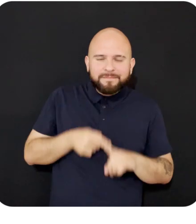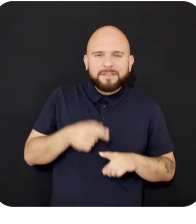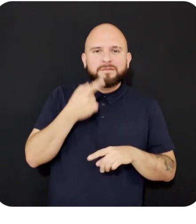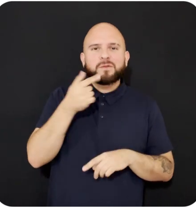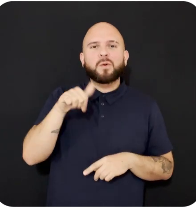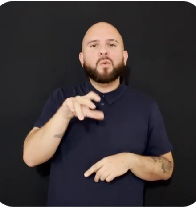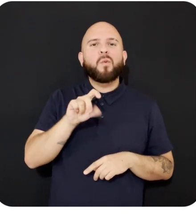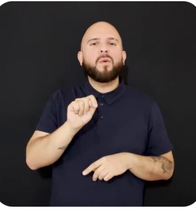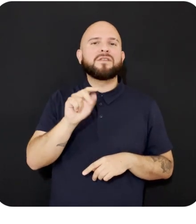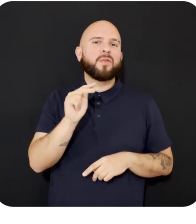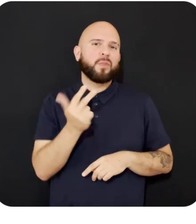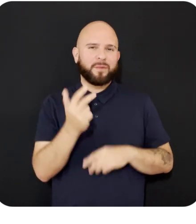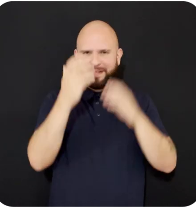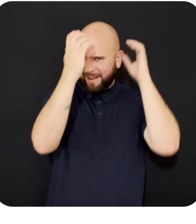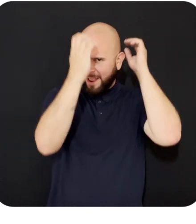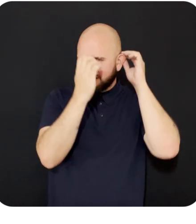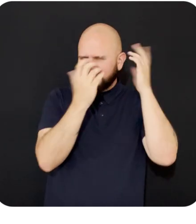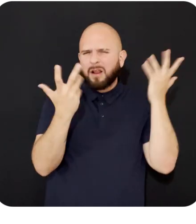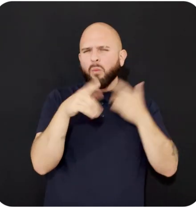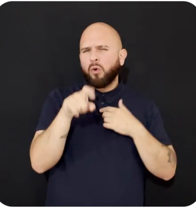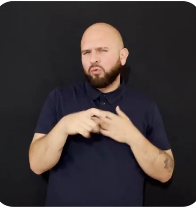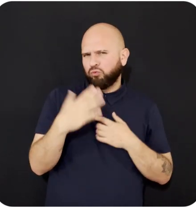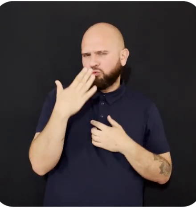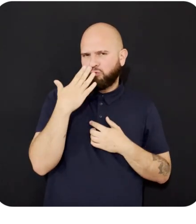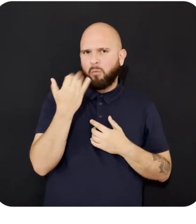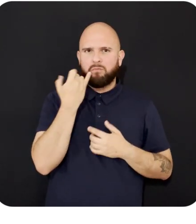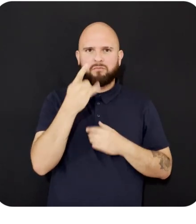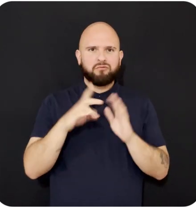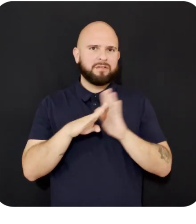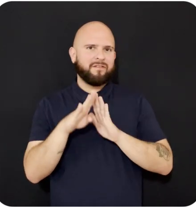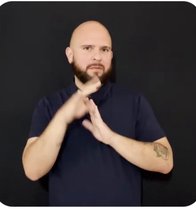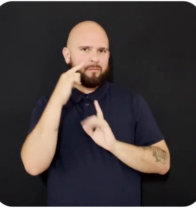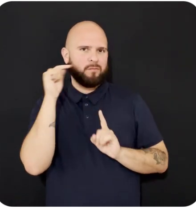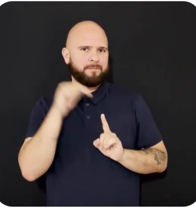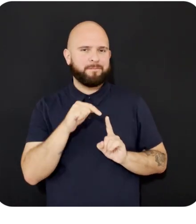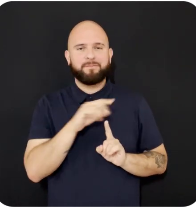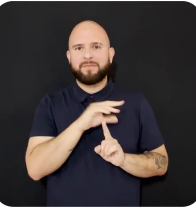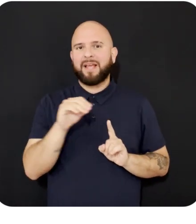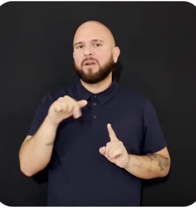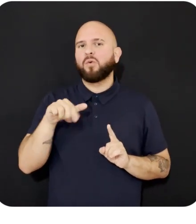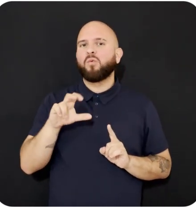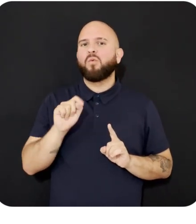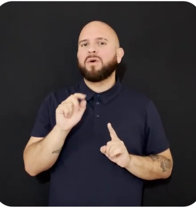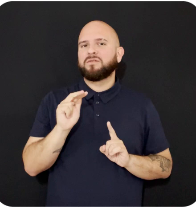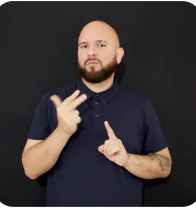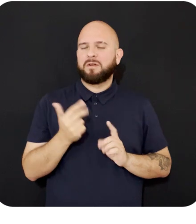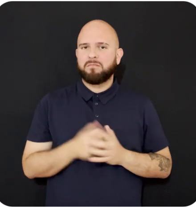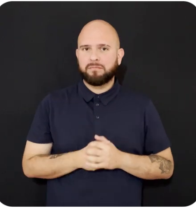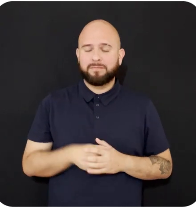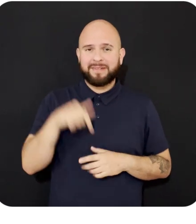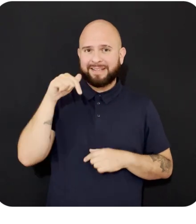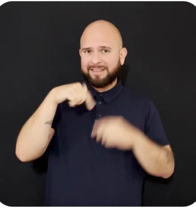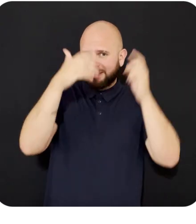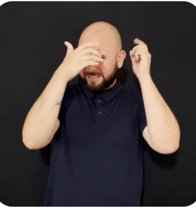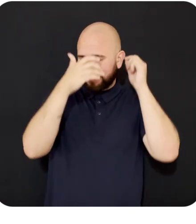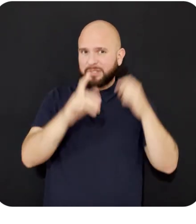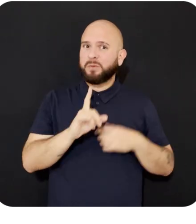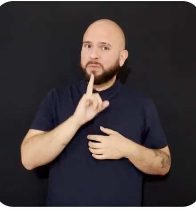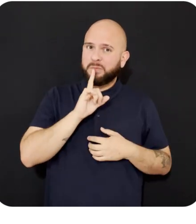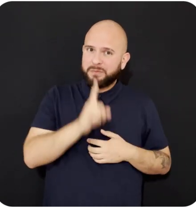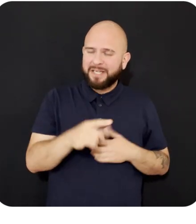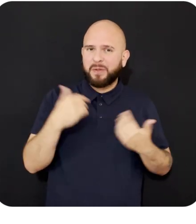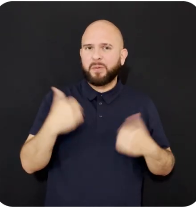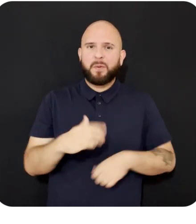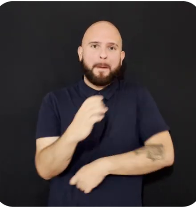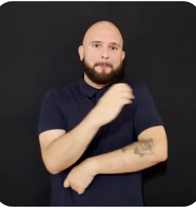MetaQuest 3S headset and what you should keep in mind as you're developing for it and the Quest 3. This headset truly brings